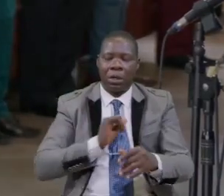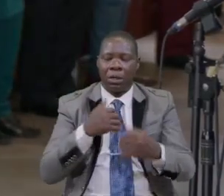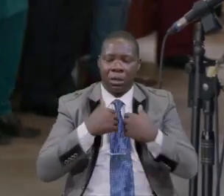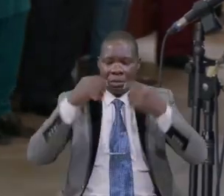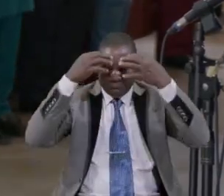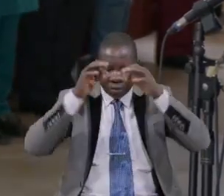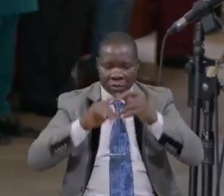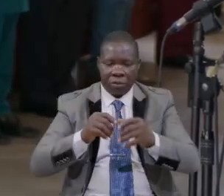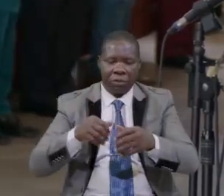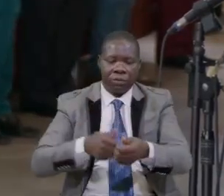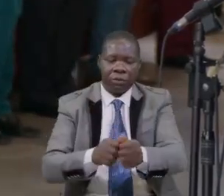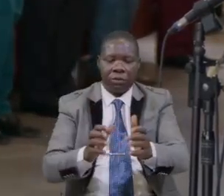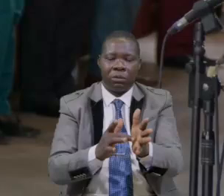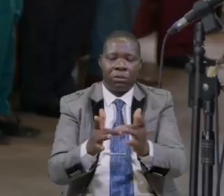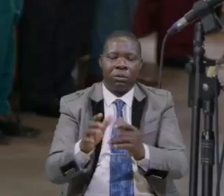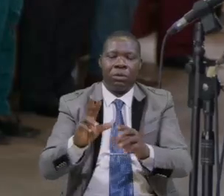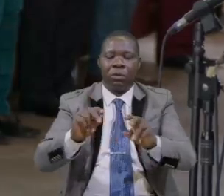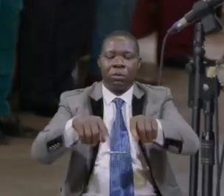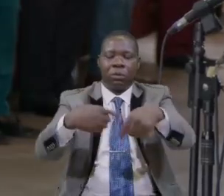not turning back.